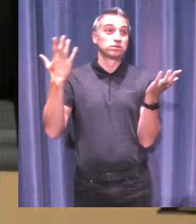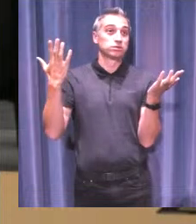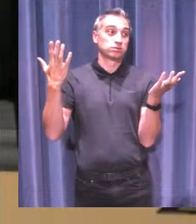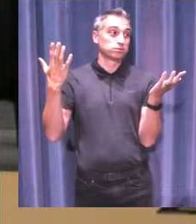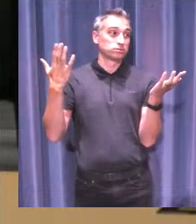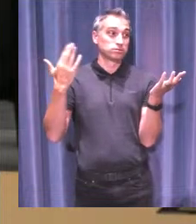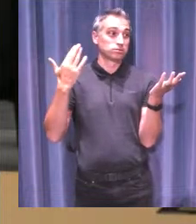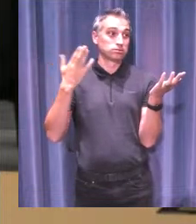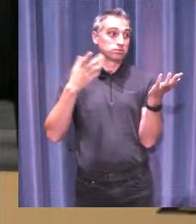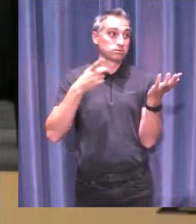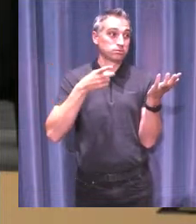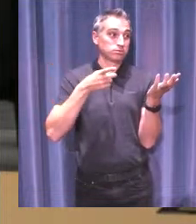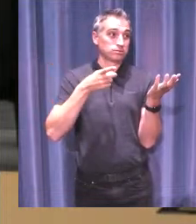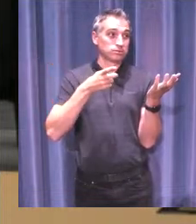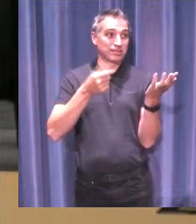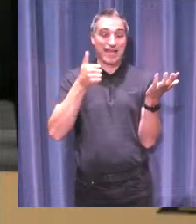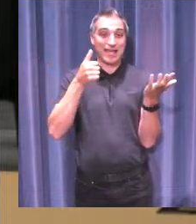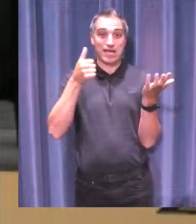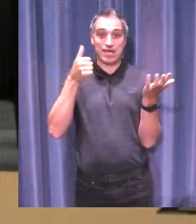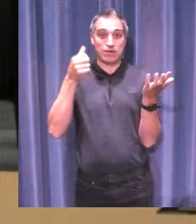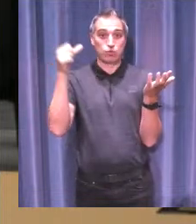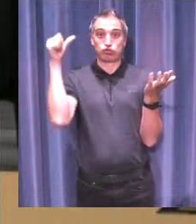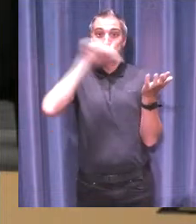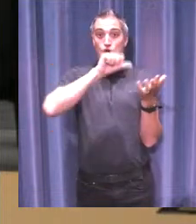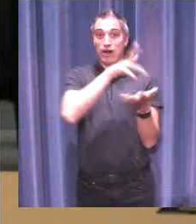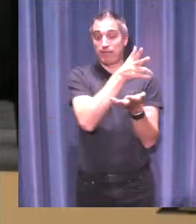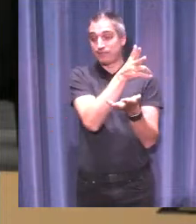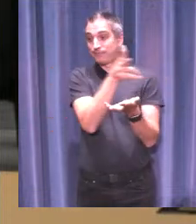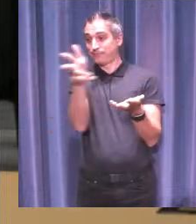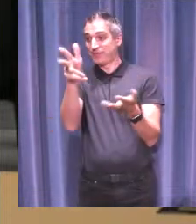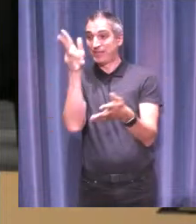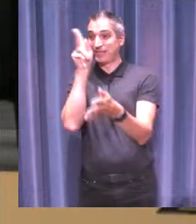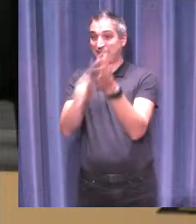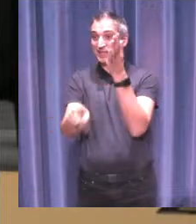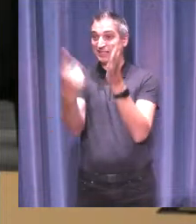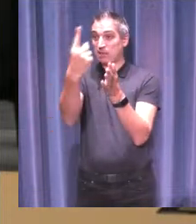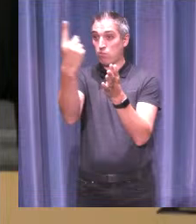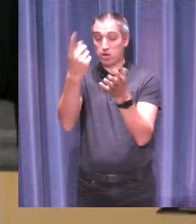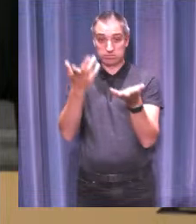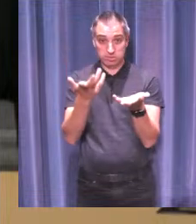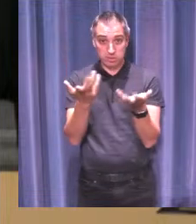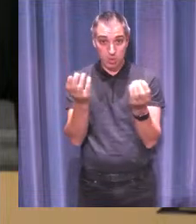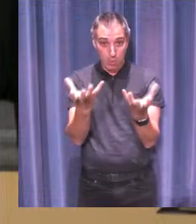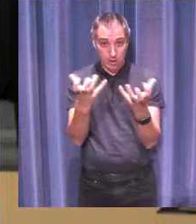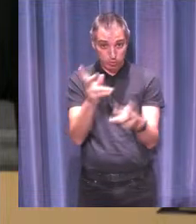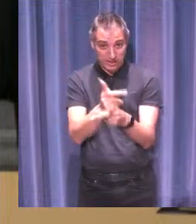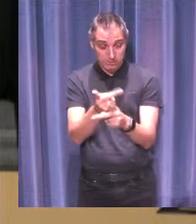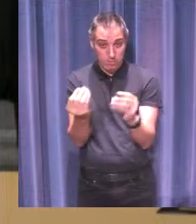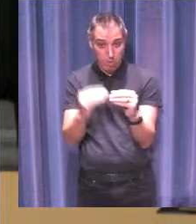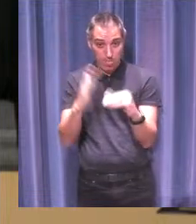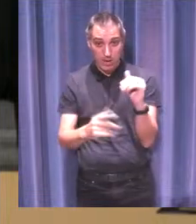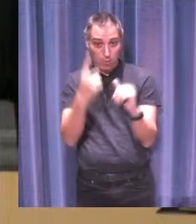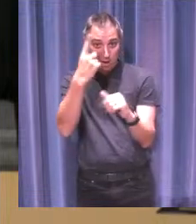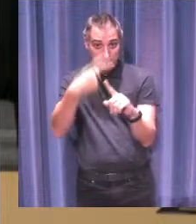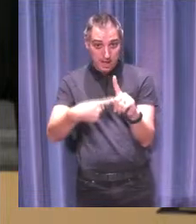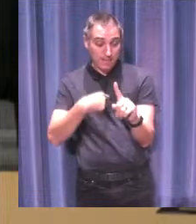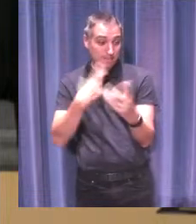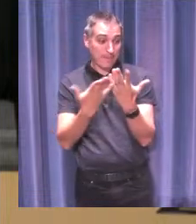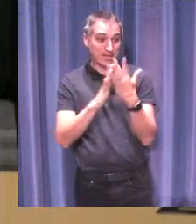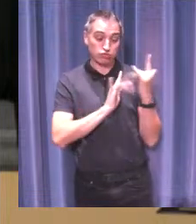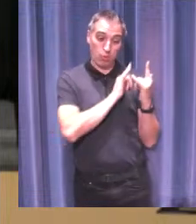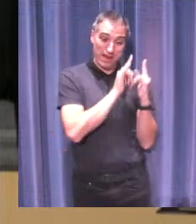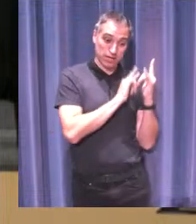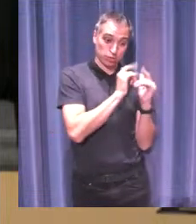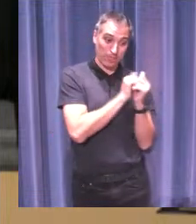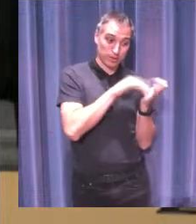were drunk, crossed the center line and killed somebody. Would you want to keep that person on for another month? Let's say this person was involved in a romantic relationship